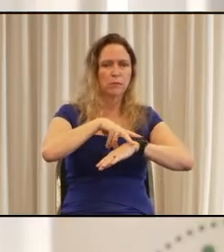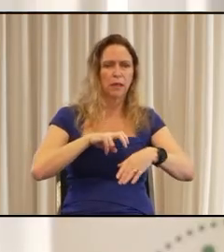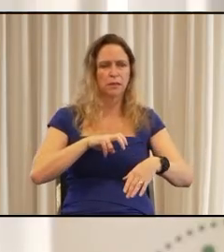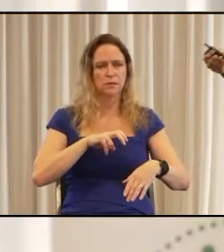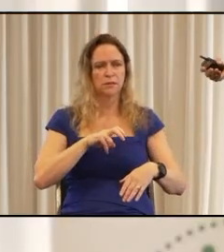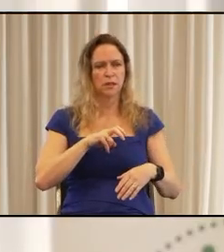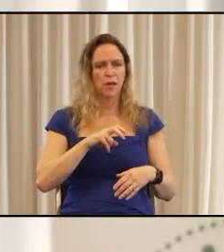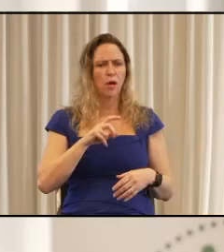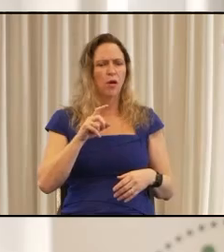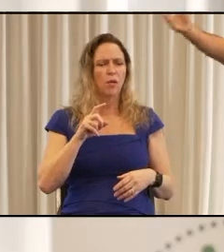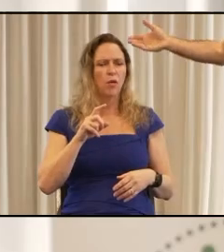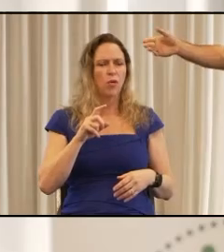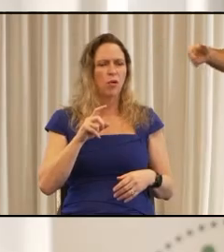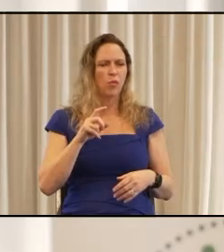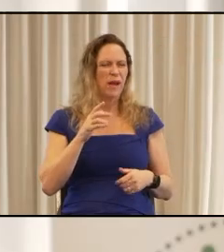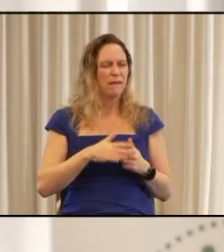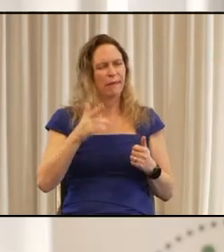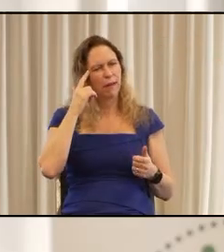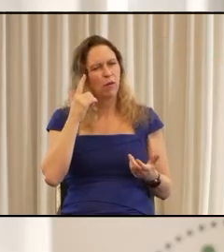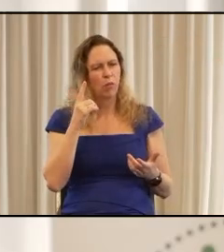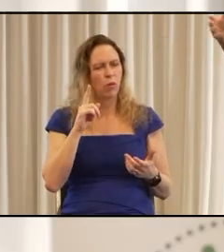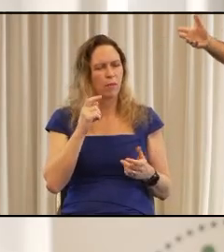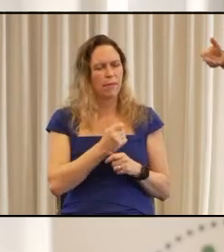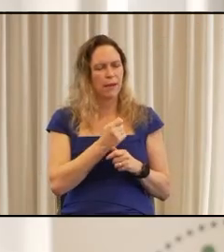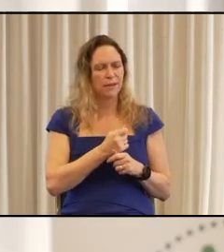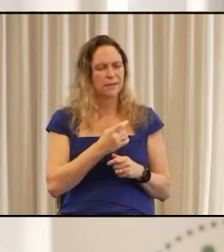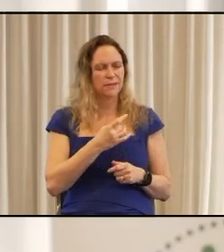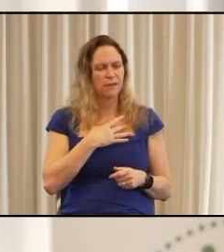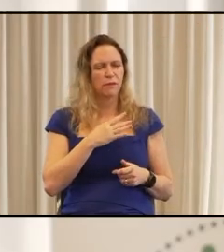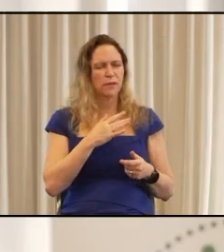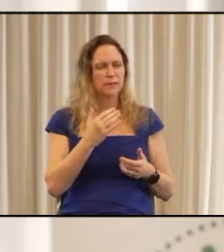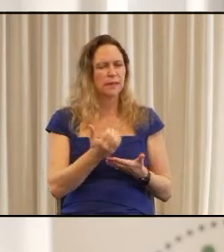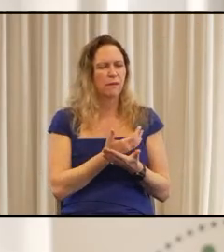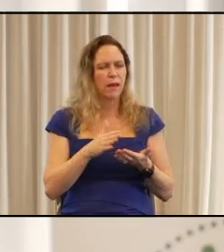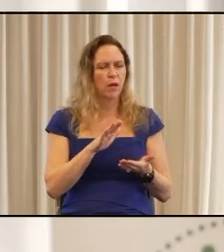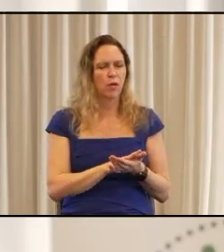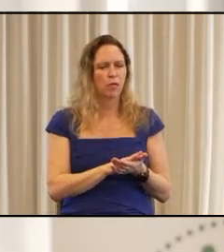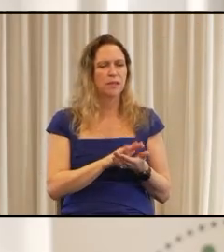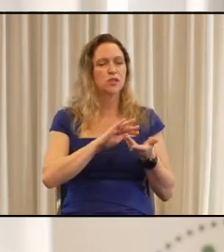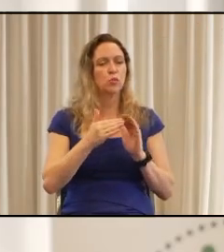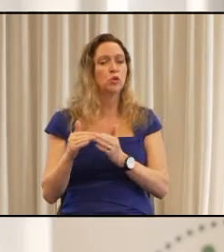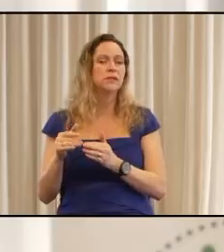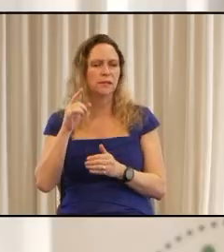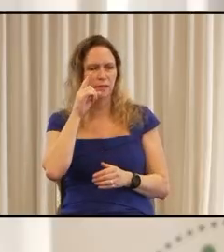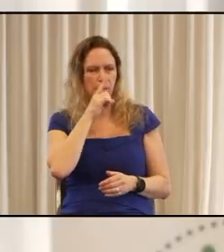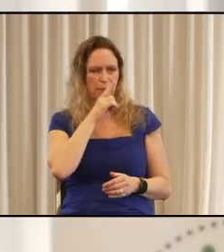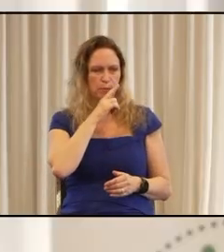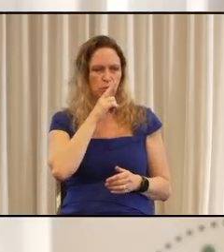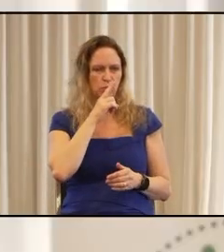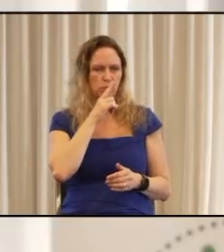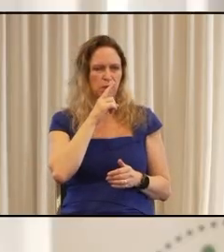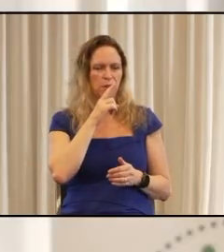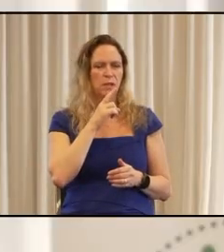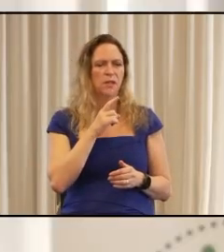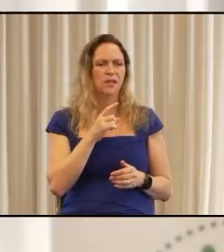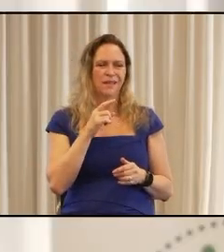than what really keeps people safe. And we heard that yesterday from Judith and others about communities and people in communities really keep people